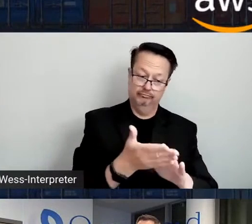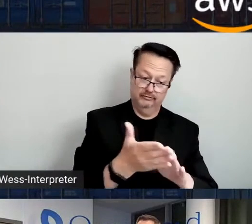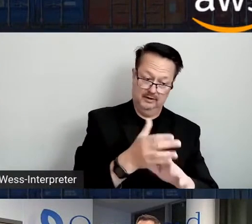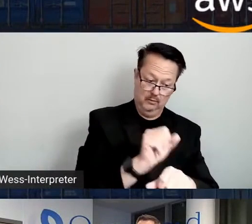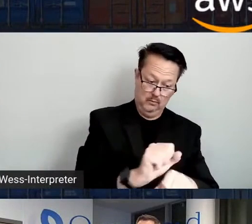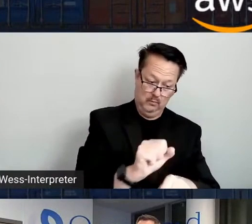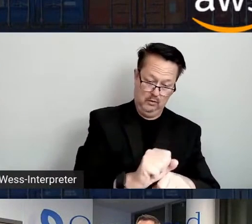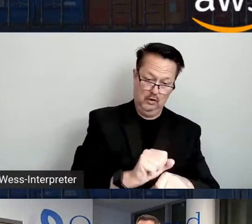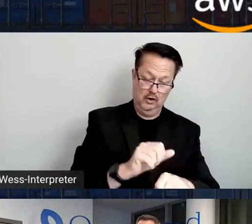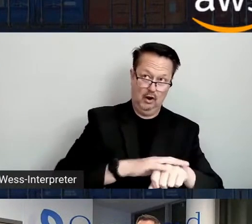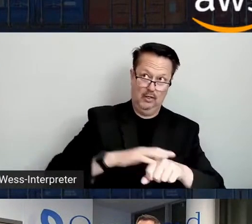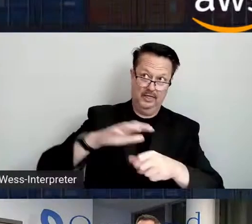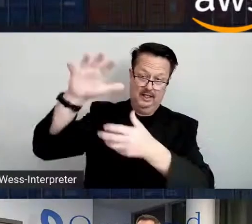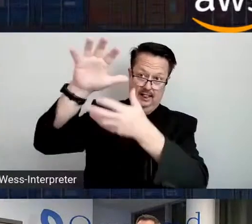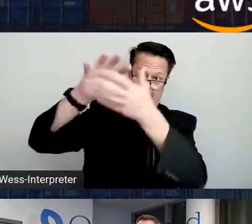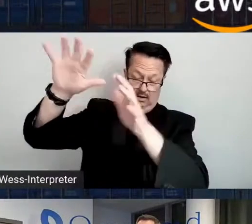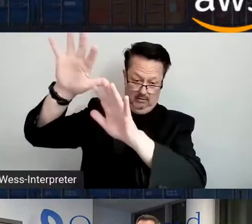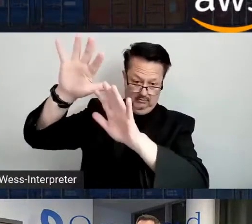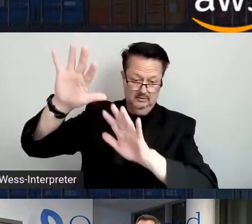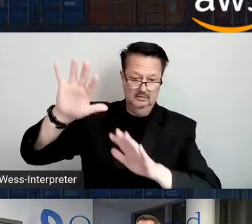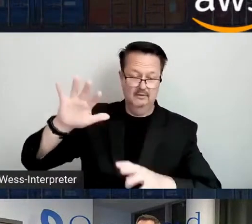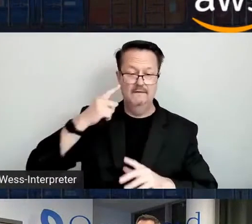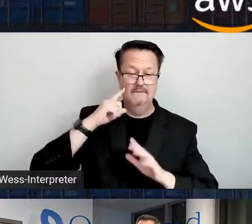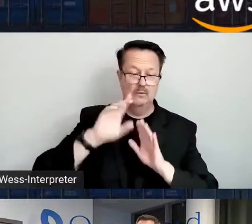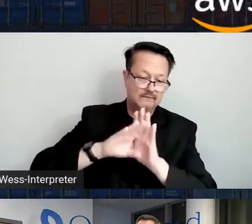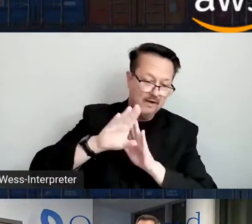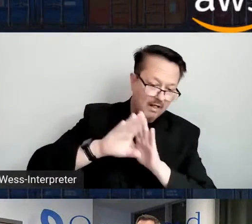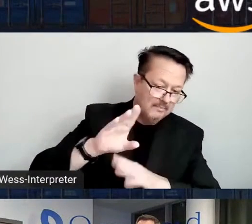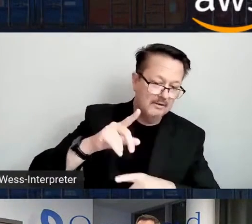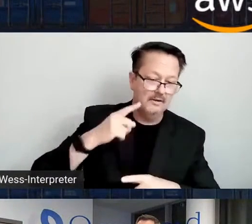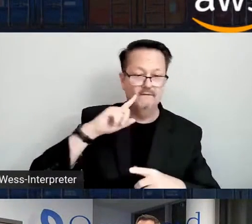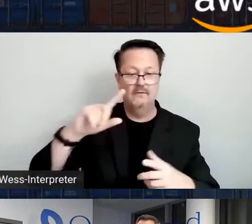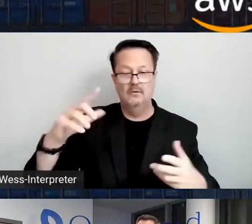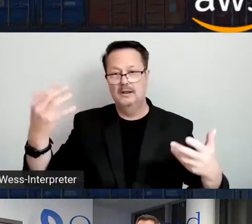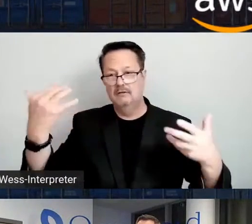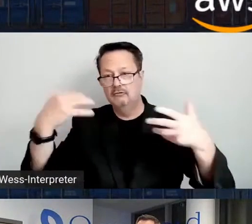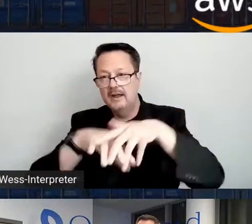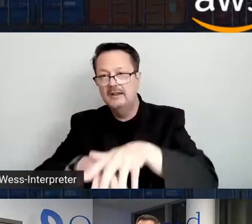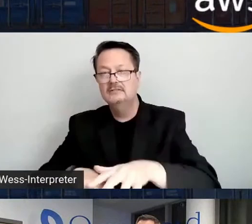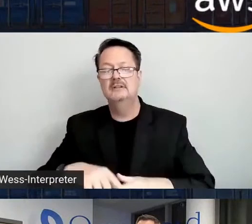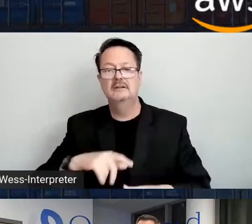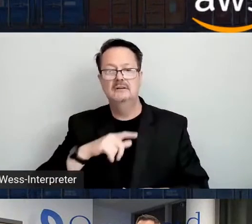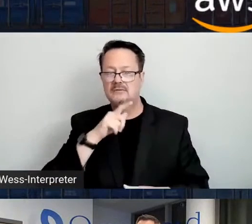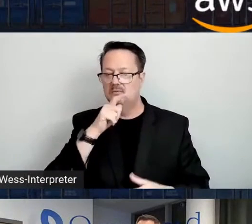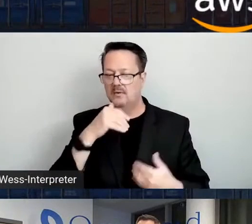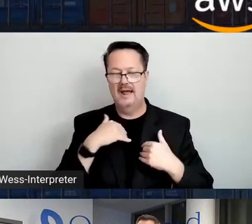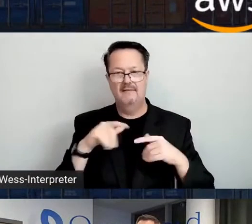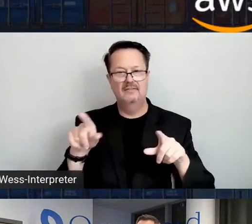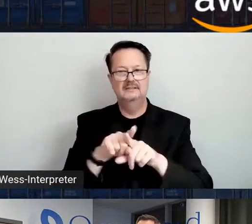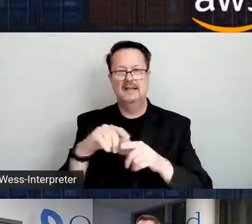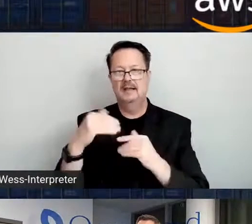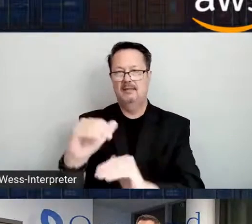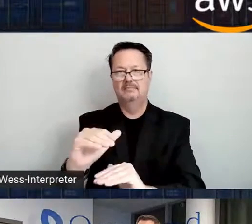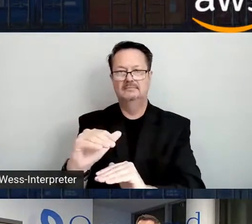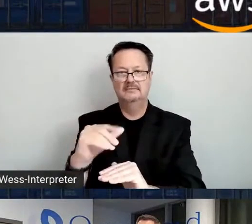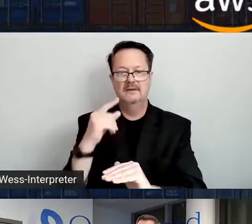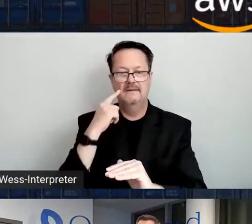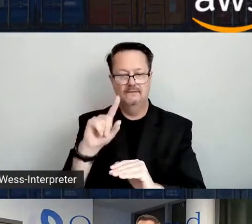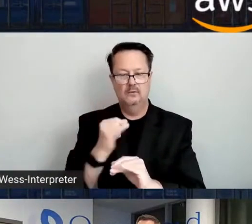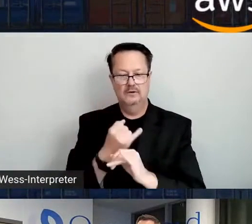the cloud, because they, for development or integration, do not have the same constraints in terms of